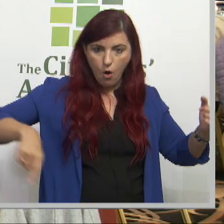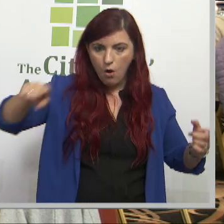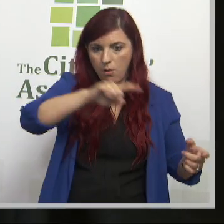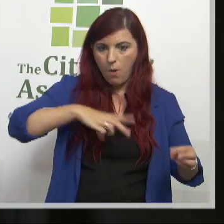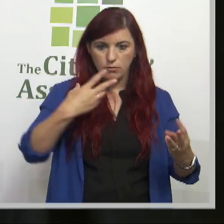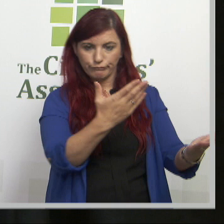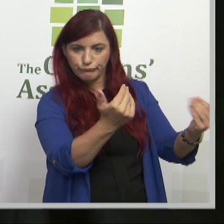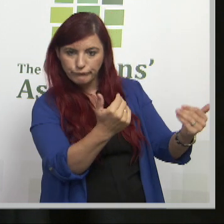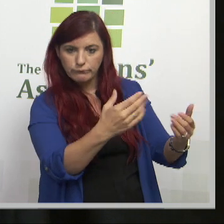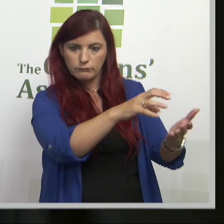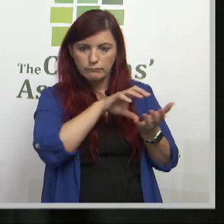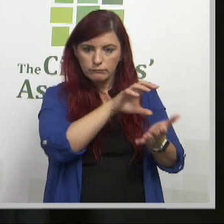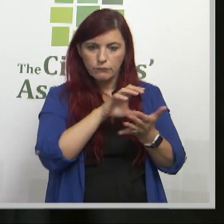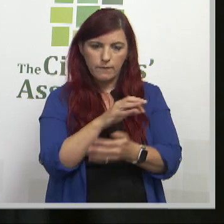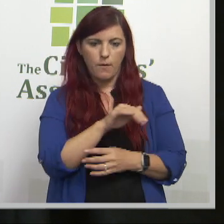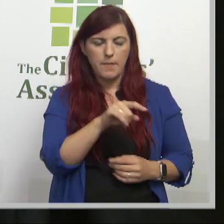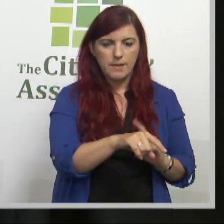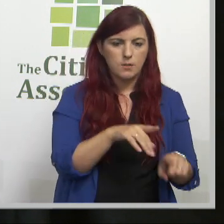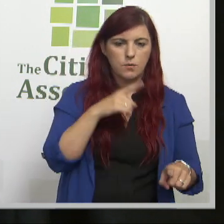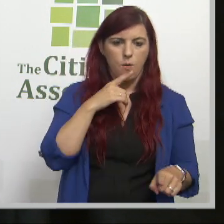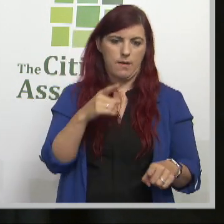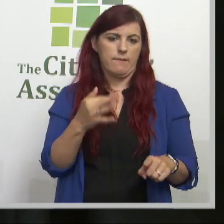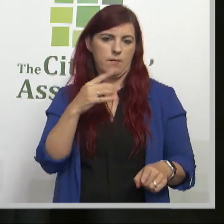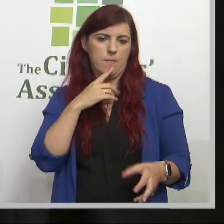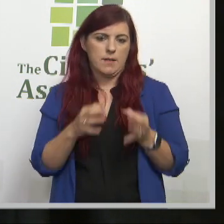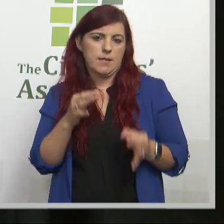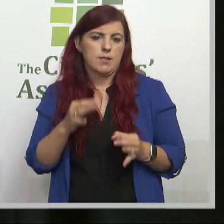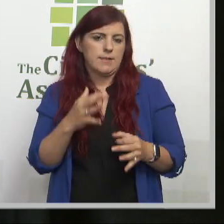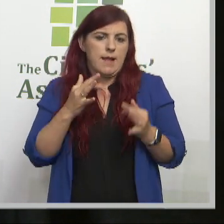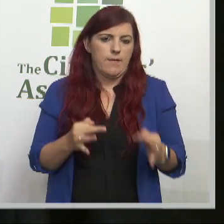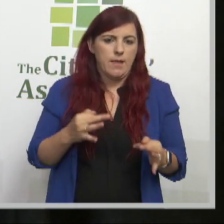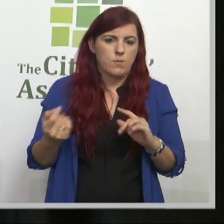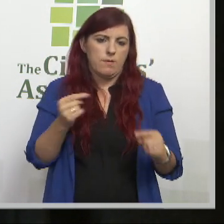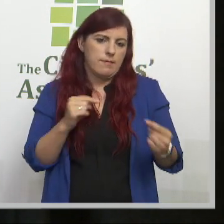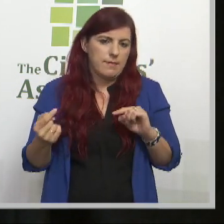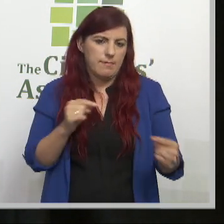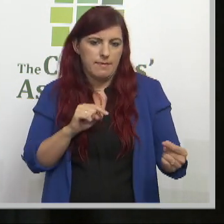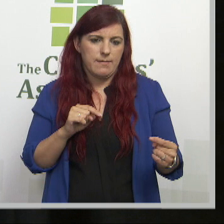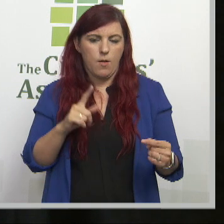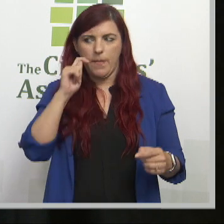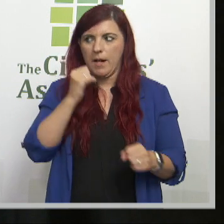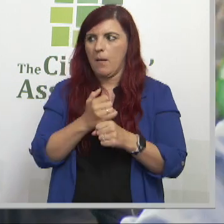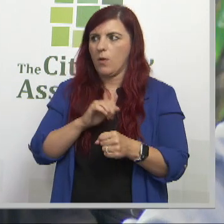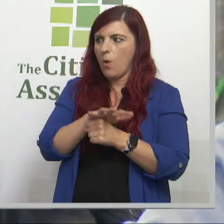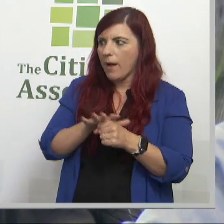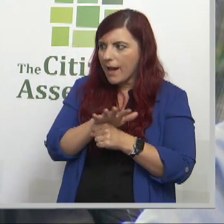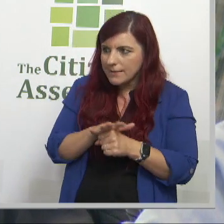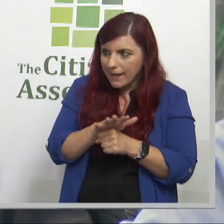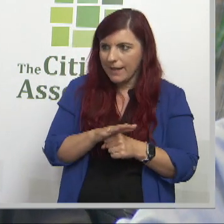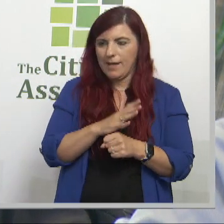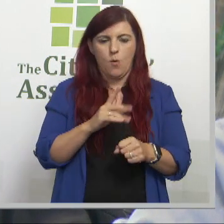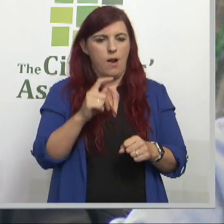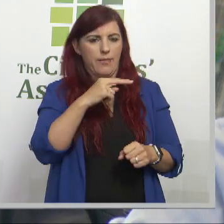that. So, you know, being from Kerry, I can think of one politician that definitely thinks about the locality more than elsewhere, and I'm sure you can